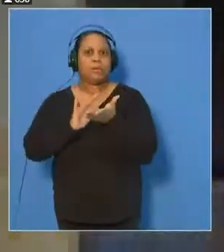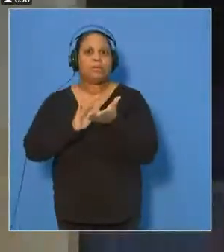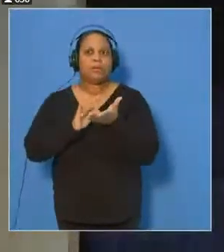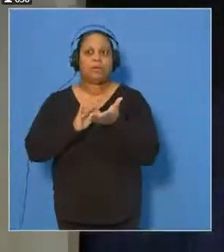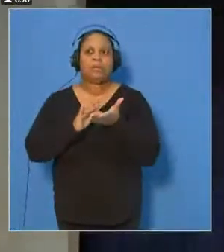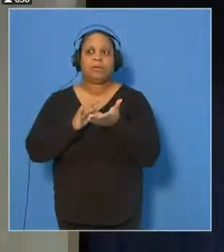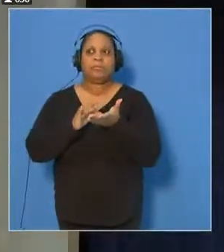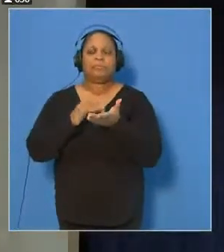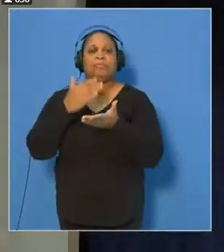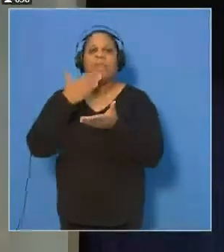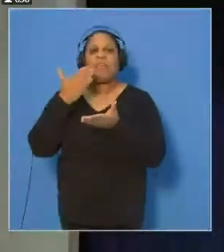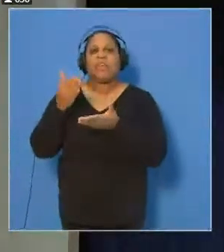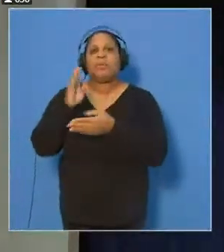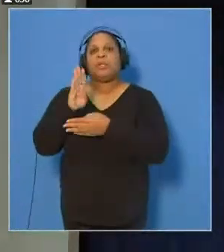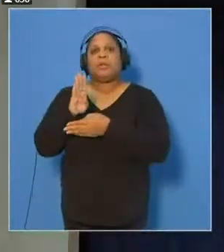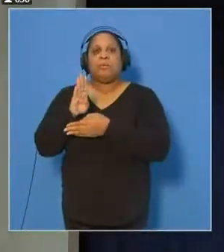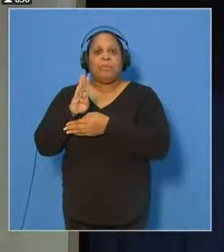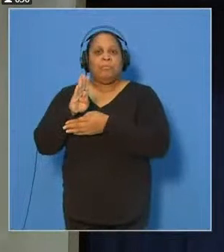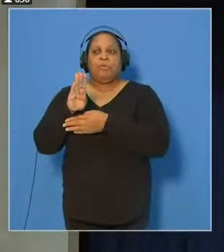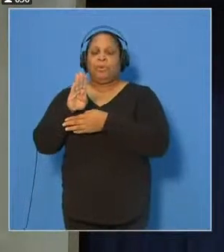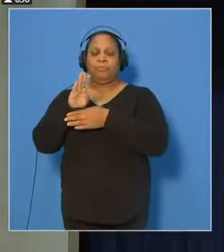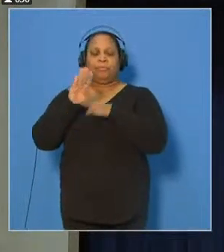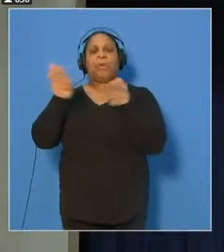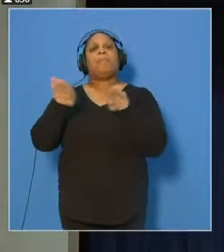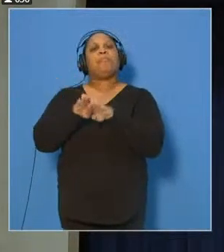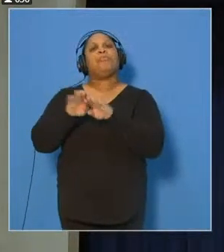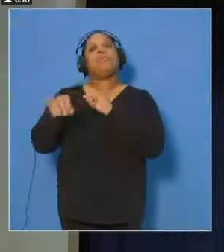Bermuda Broadcasting.